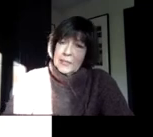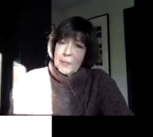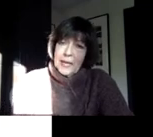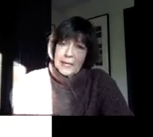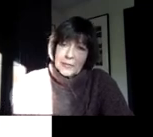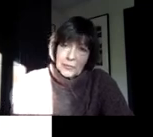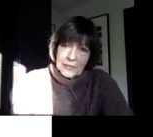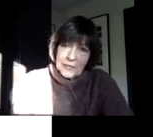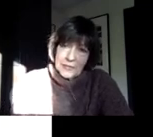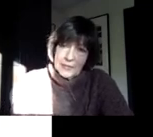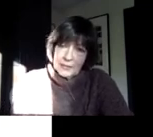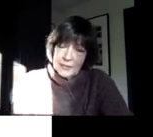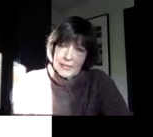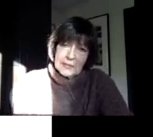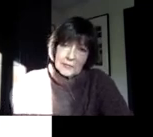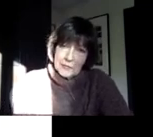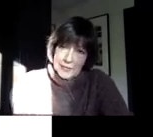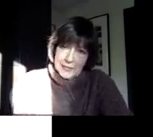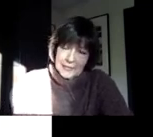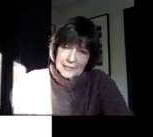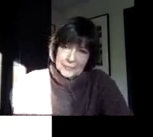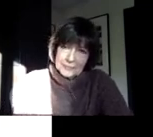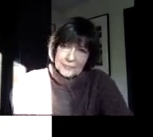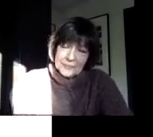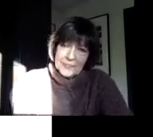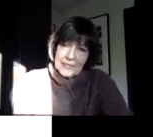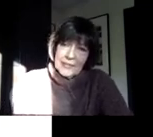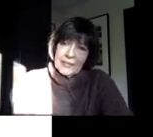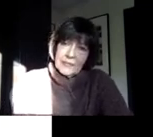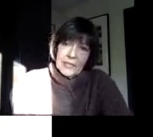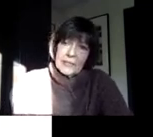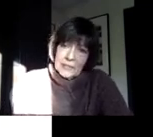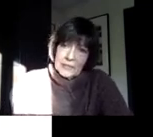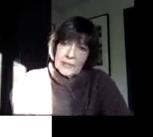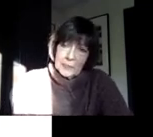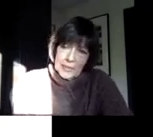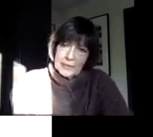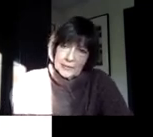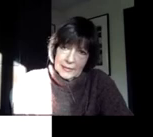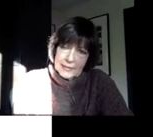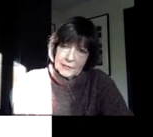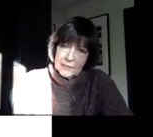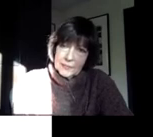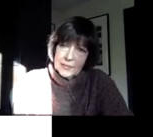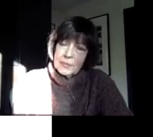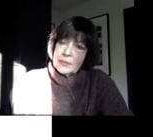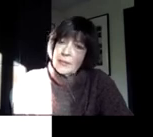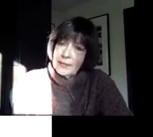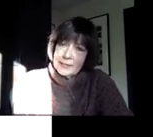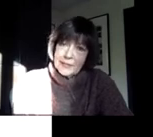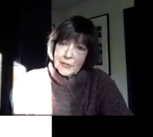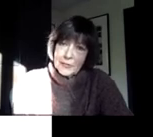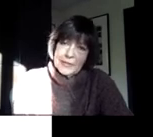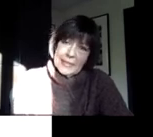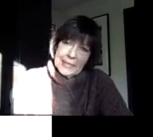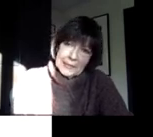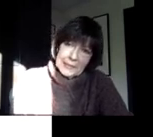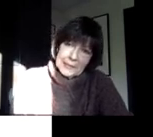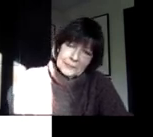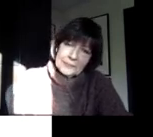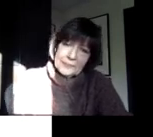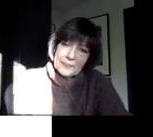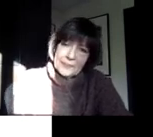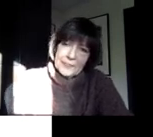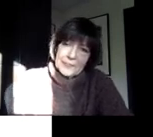He made a pact with a Canadian friend that if they did come back alive, they'd build a cottage in